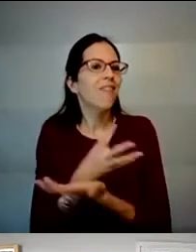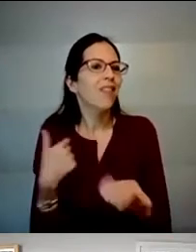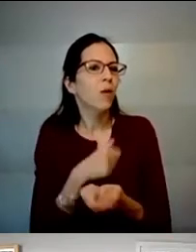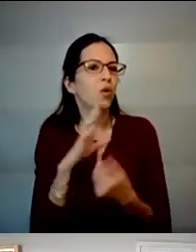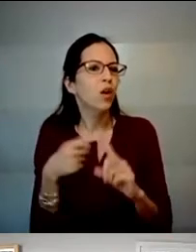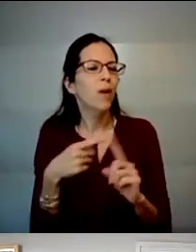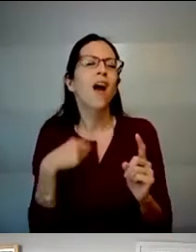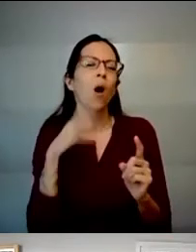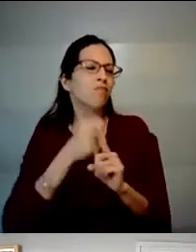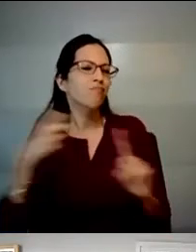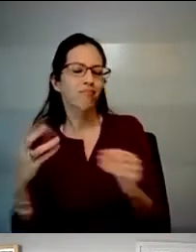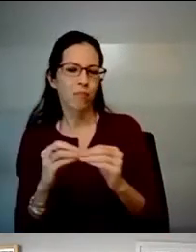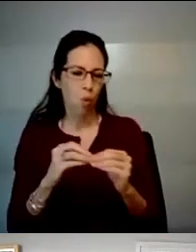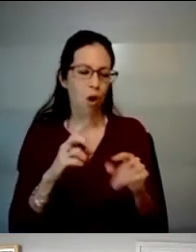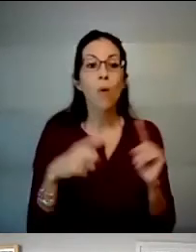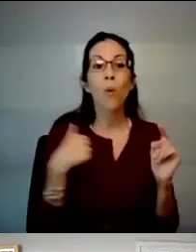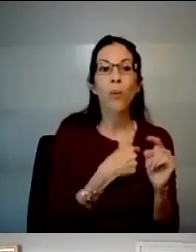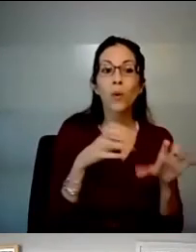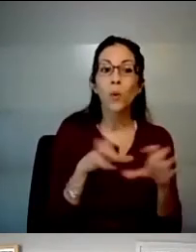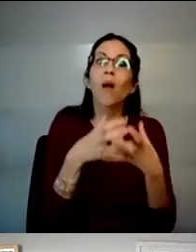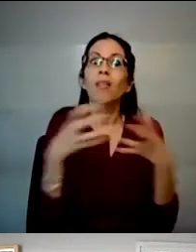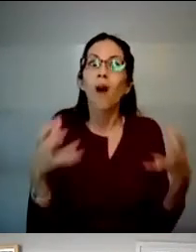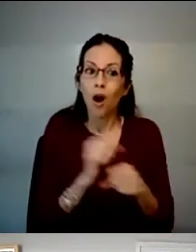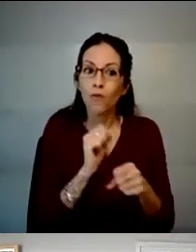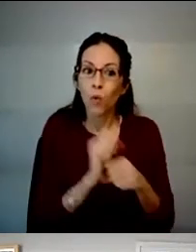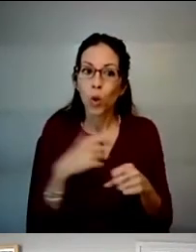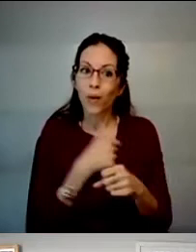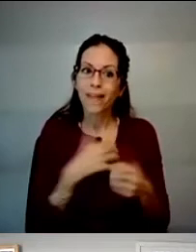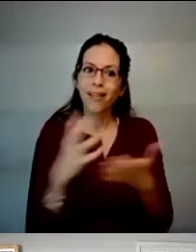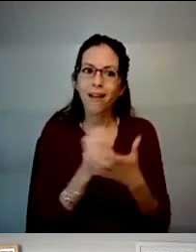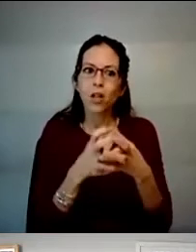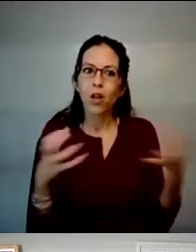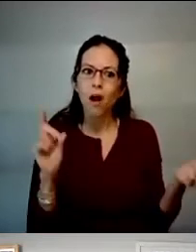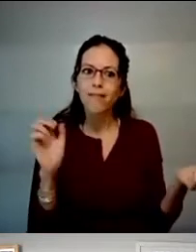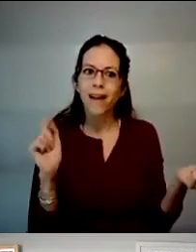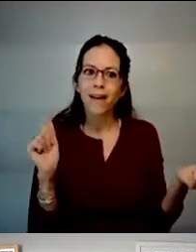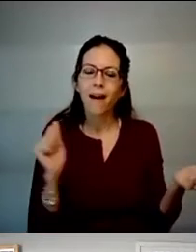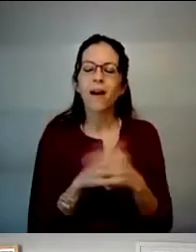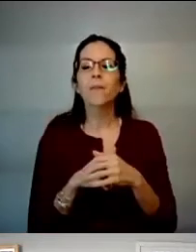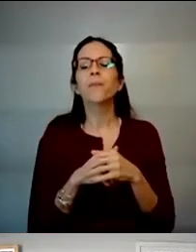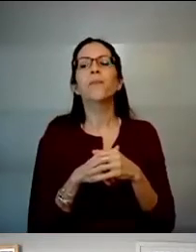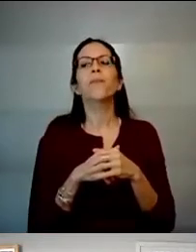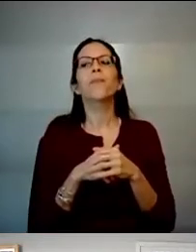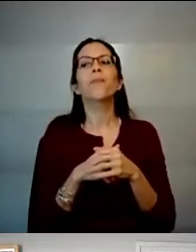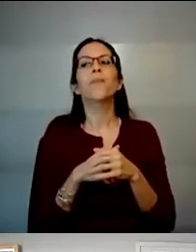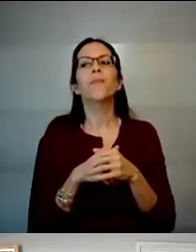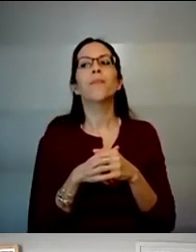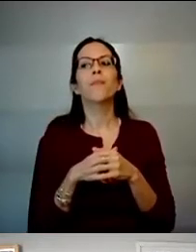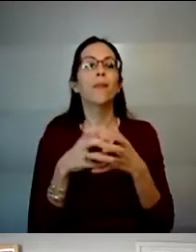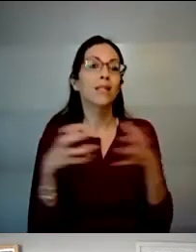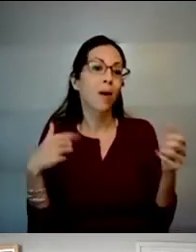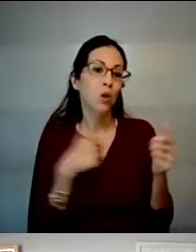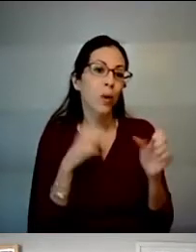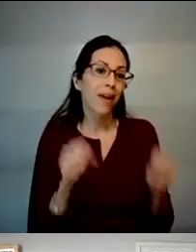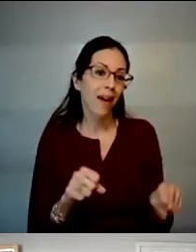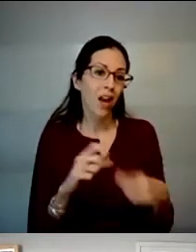into it later. Like we do a lot of work in collecting data, both just as general, as much as we can about our audience,